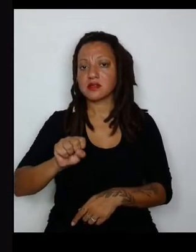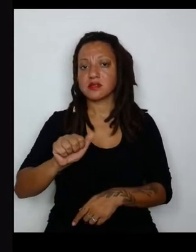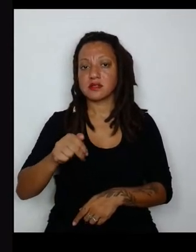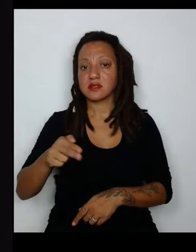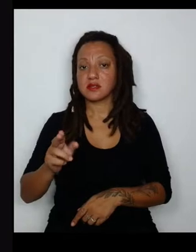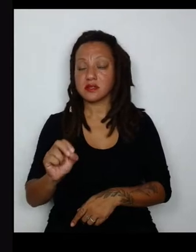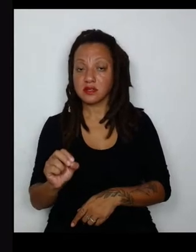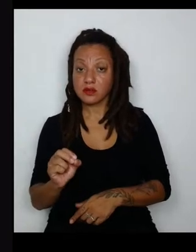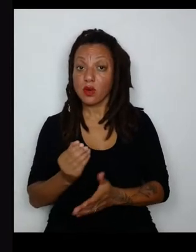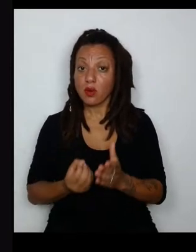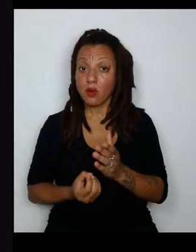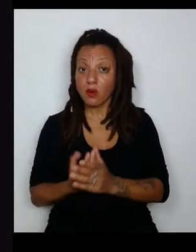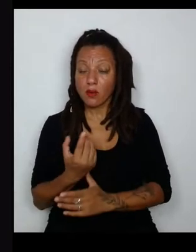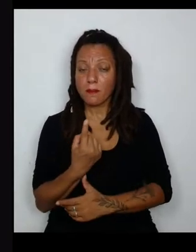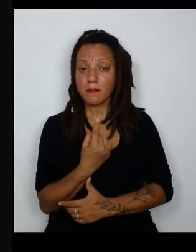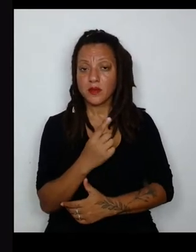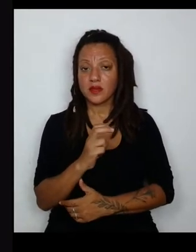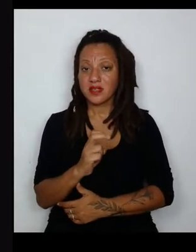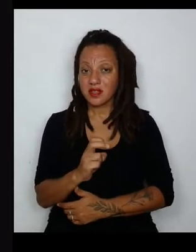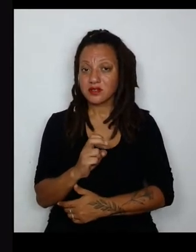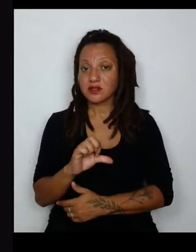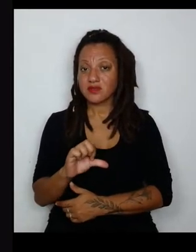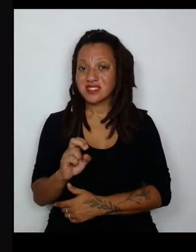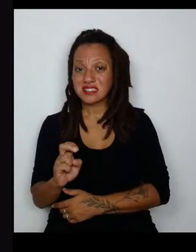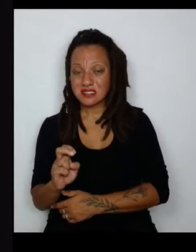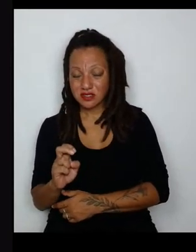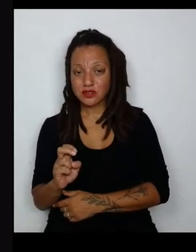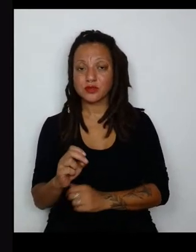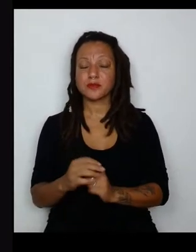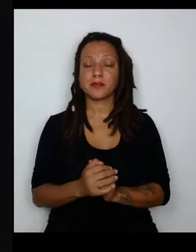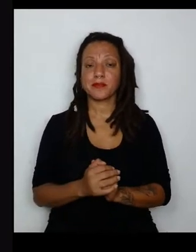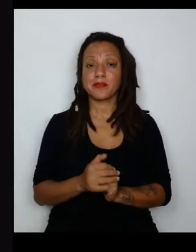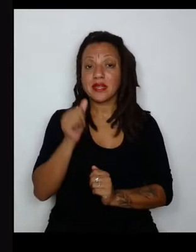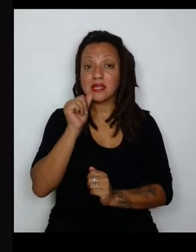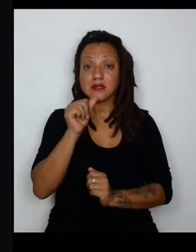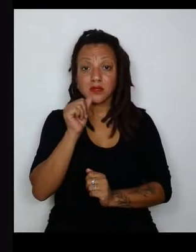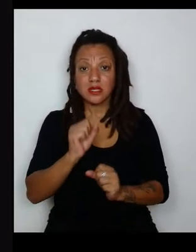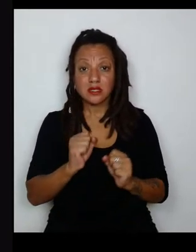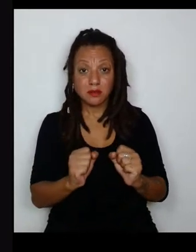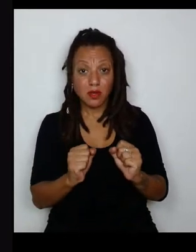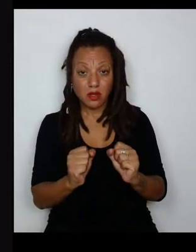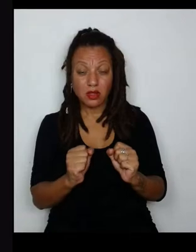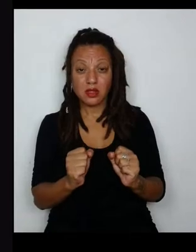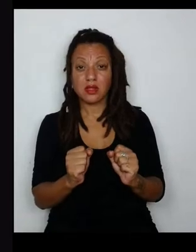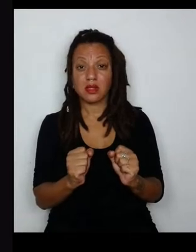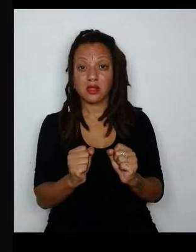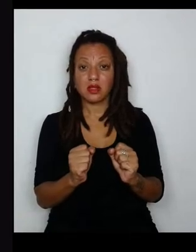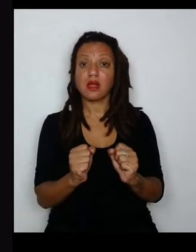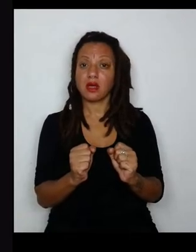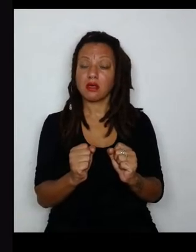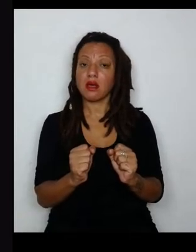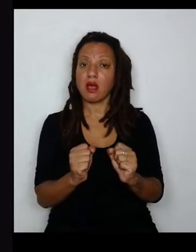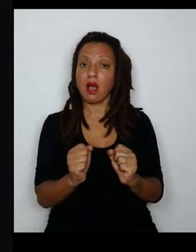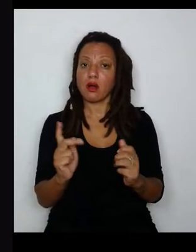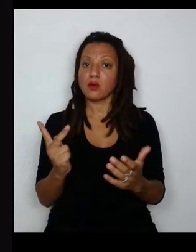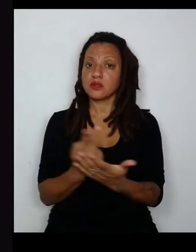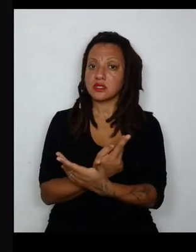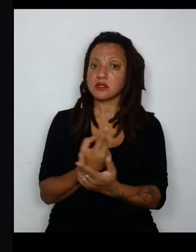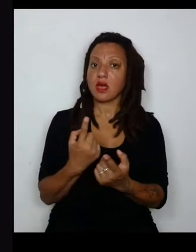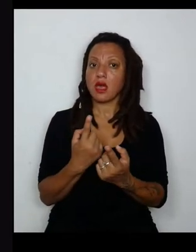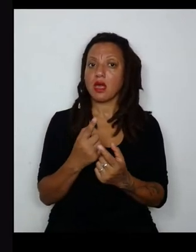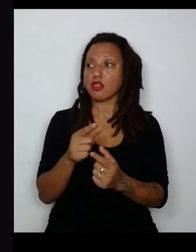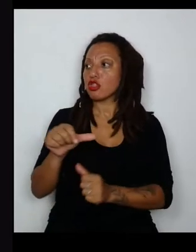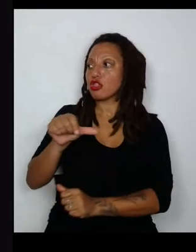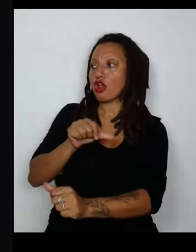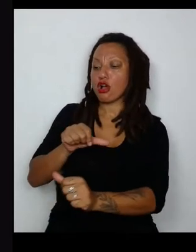women may have been exchanged in these encounters in what marie mary louise pratt has called